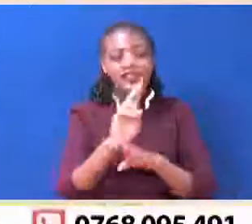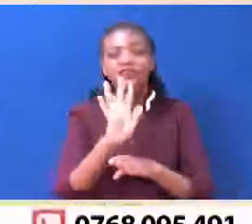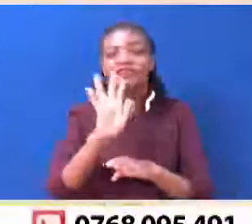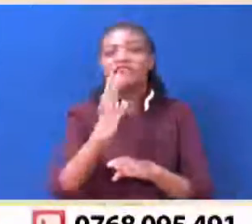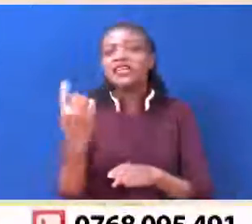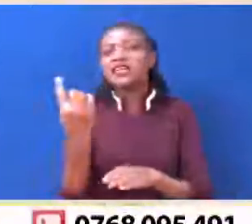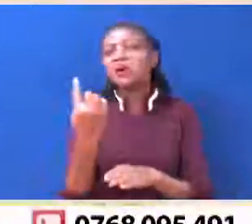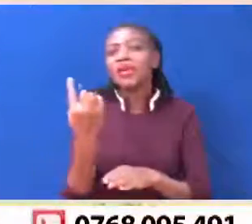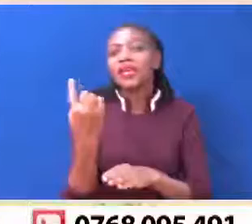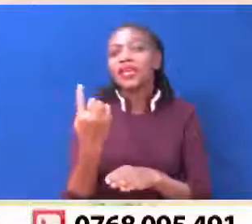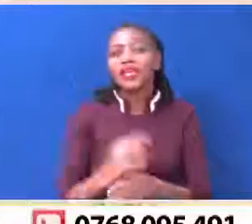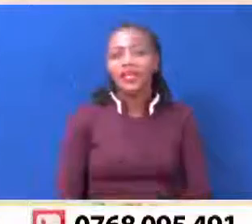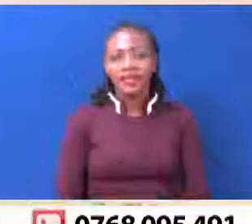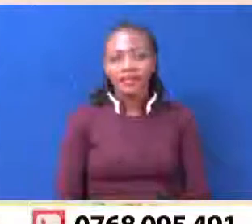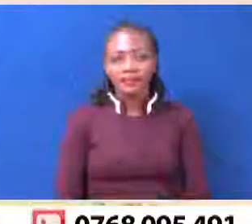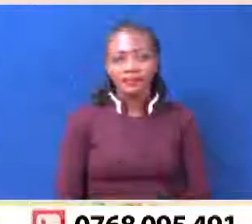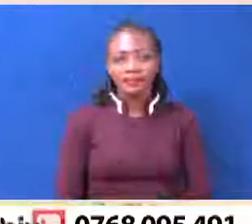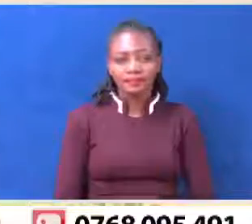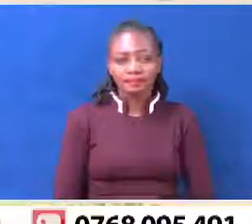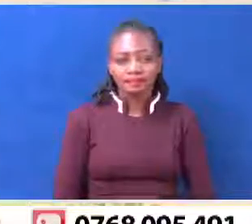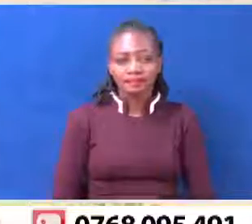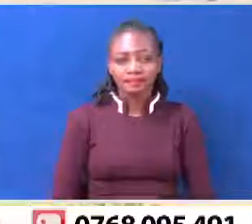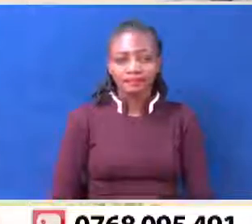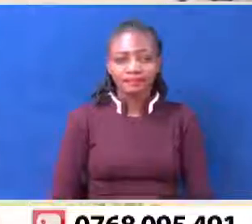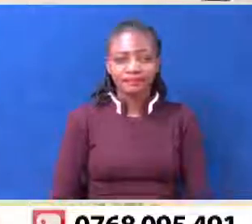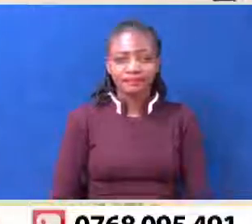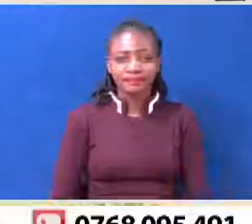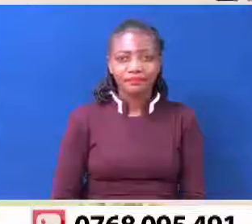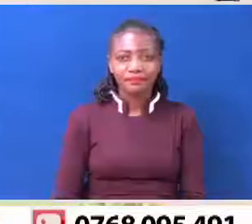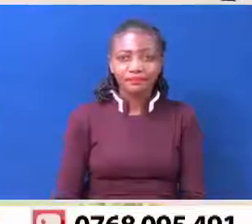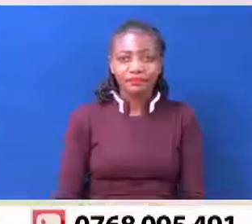Musa Salah, TV47, uwanja wa ndege wa JKIA, Nairobi.